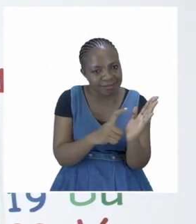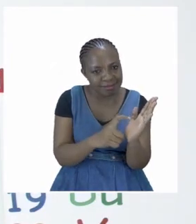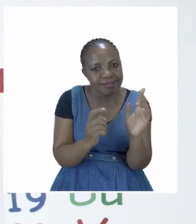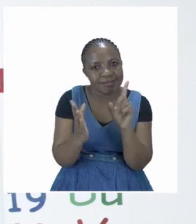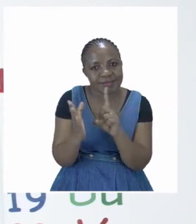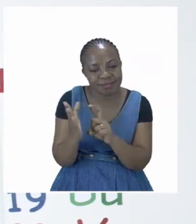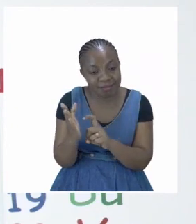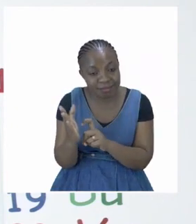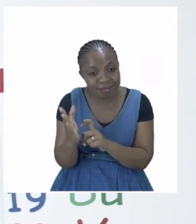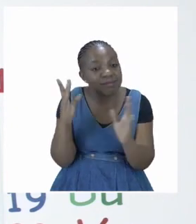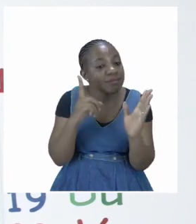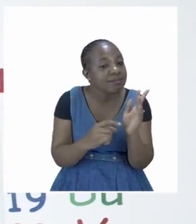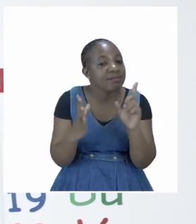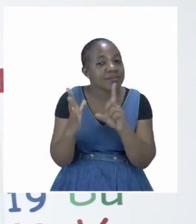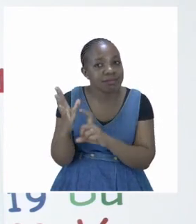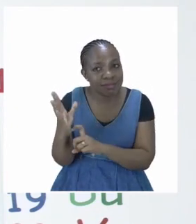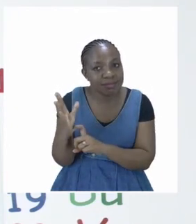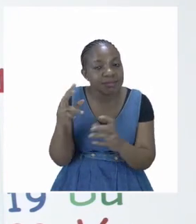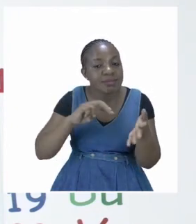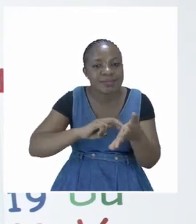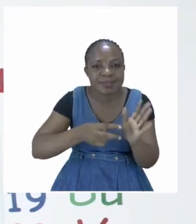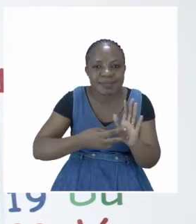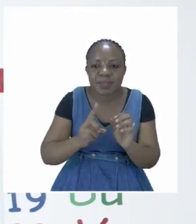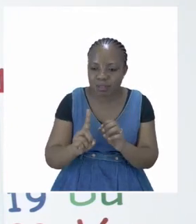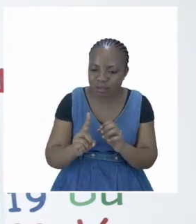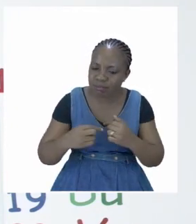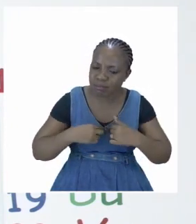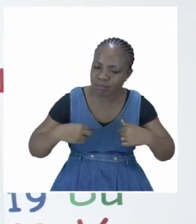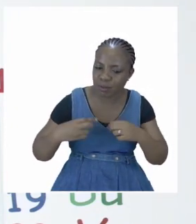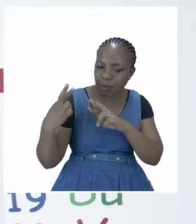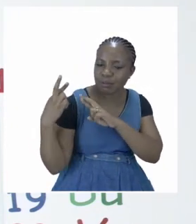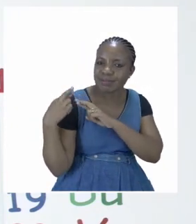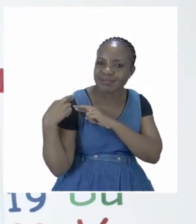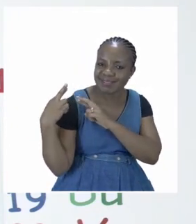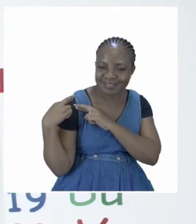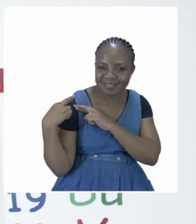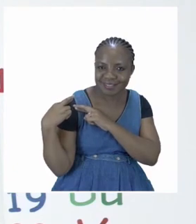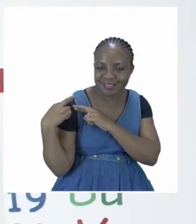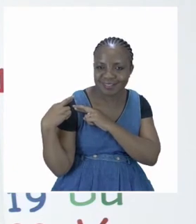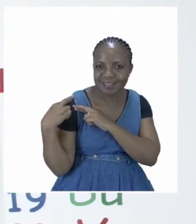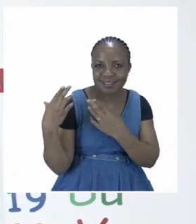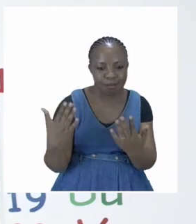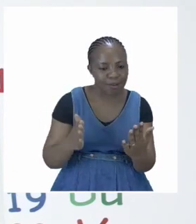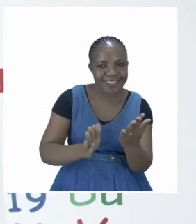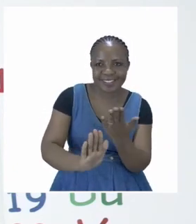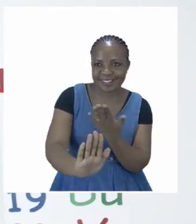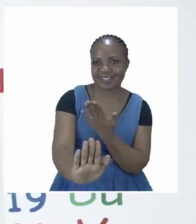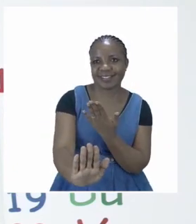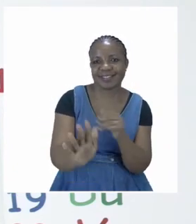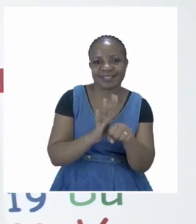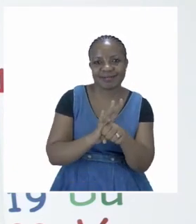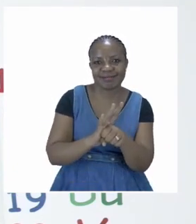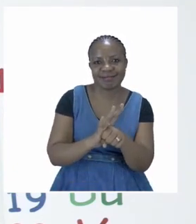sanitize. Sanitizing means that we are responsible and we are staying safe